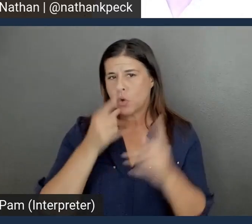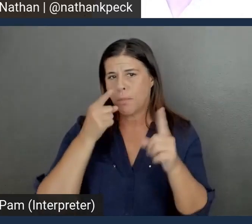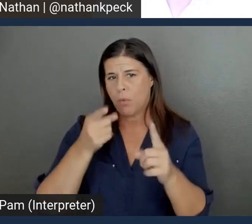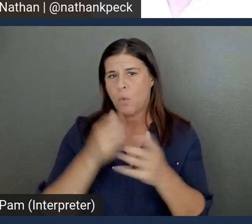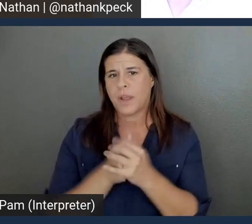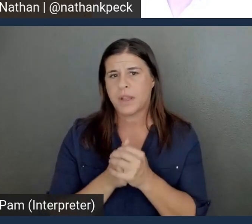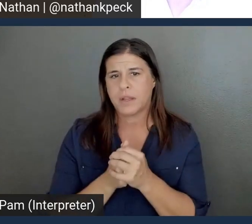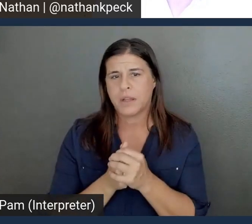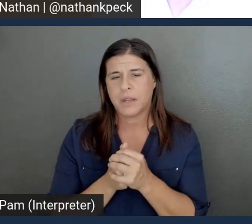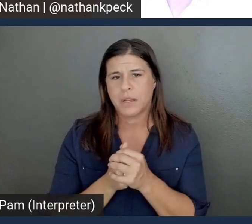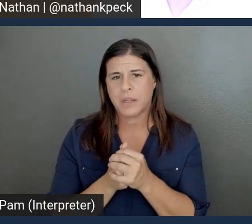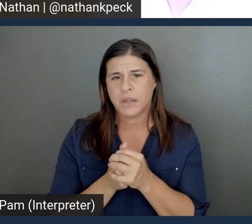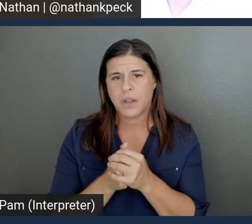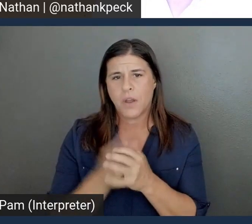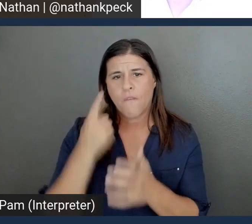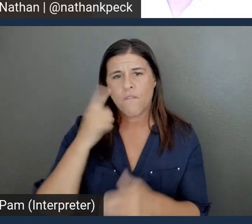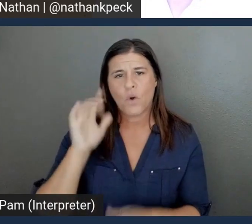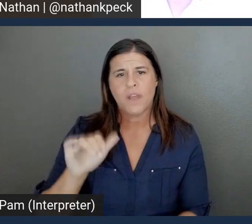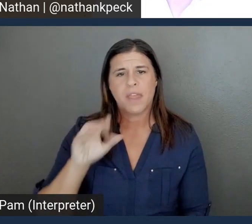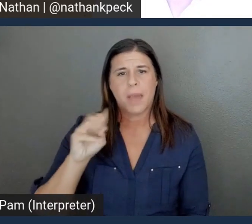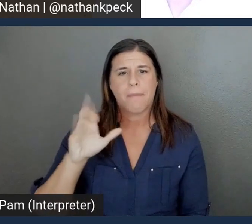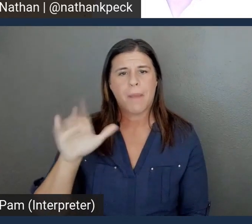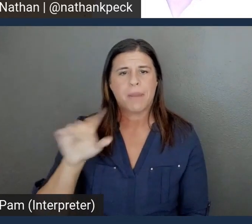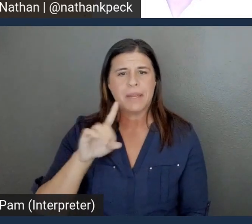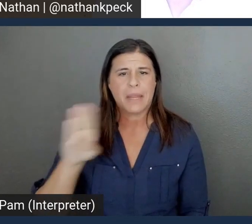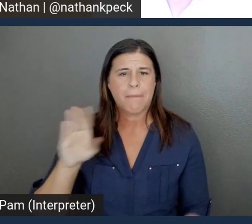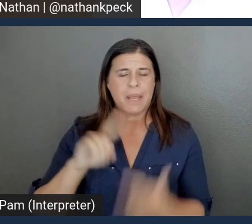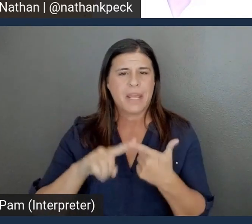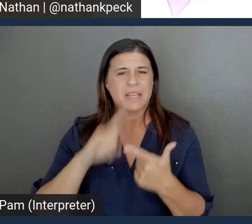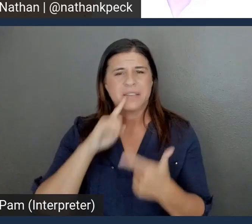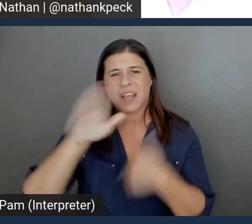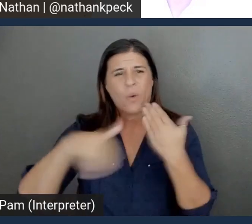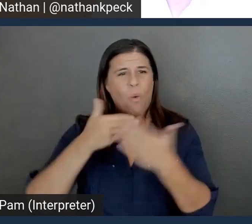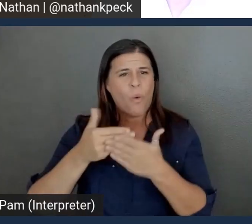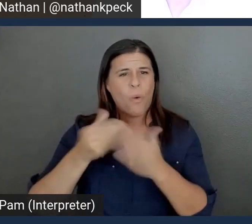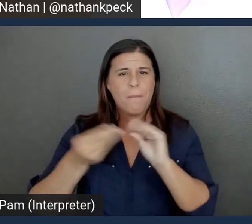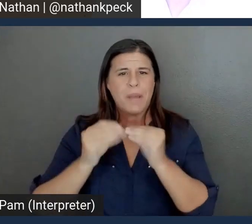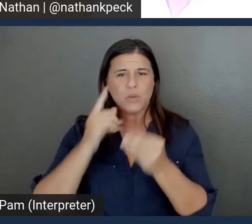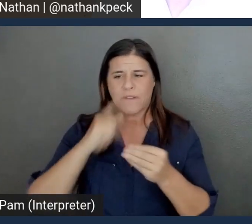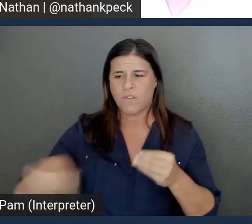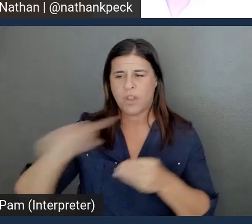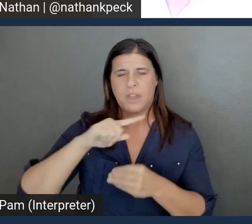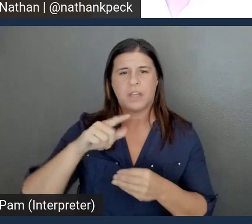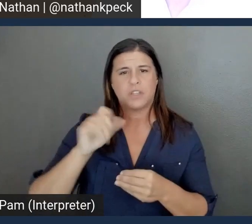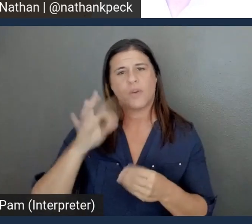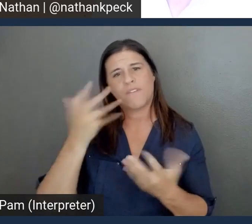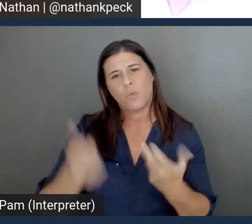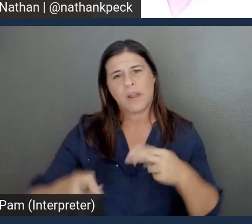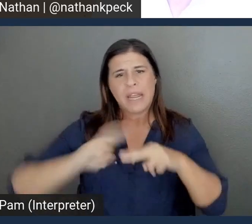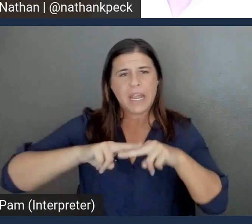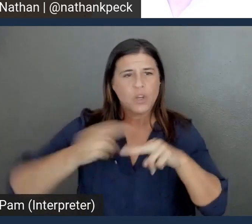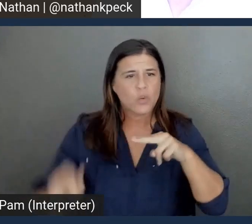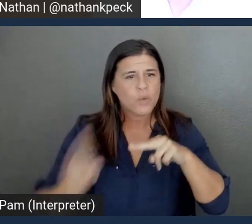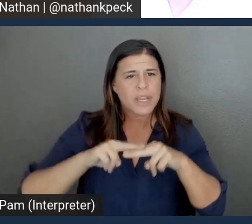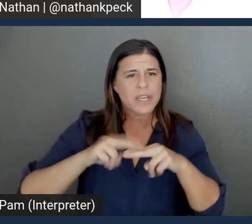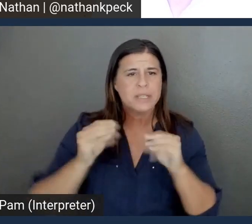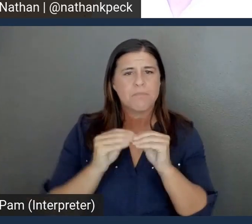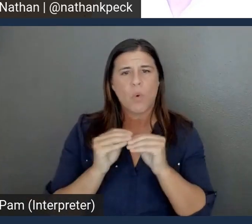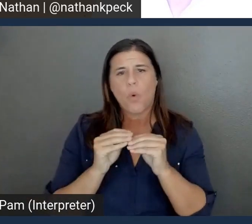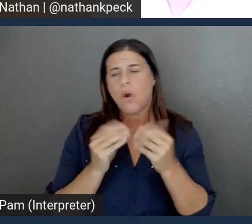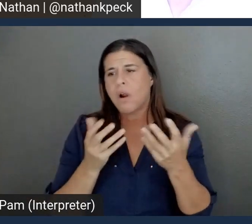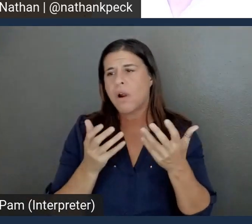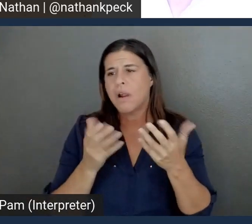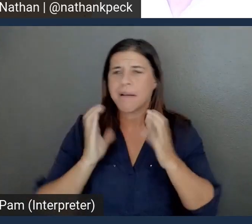the CPU and memory, they're kind of like all metrics for class. So if you need to increase more